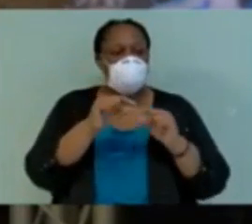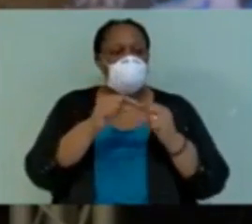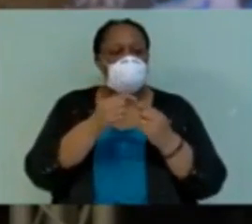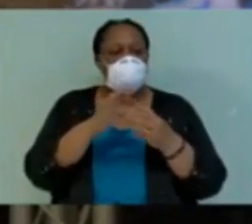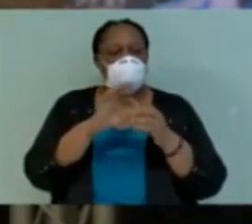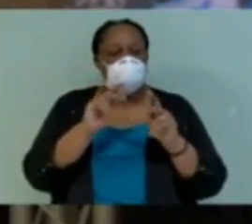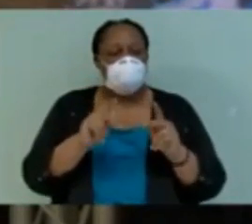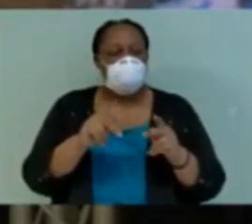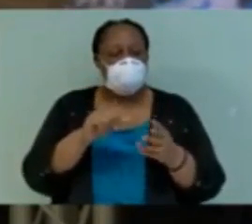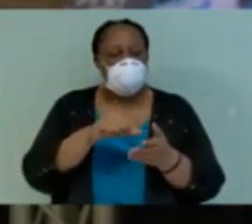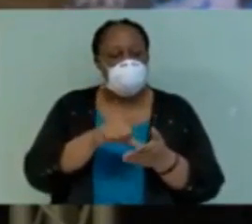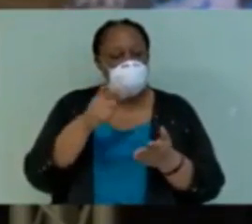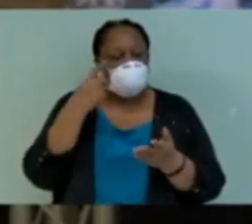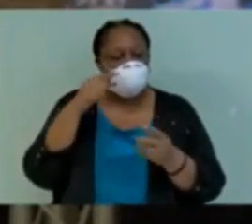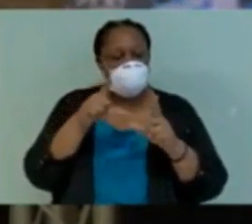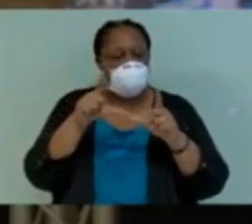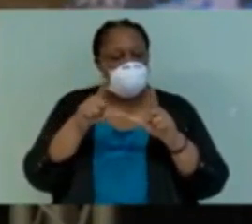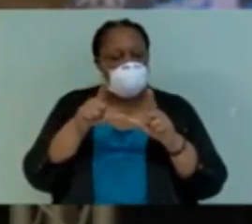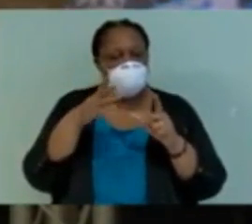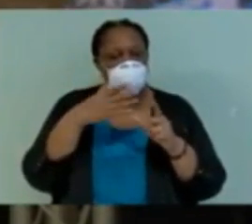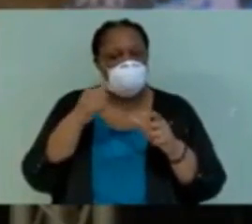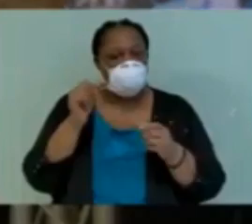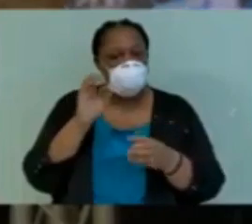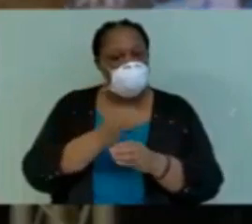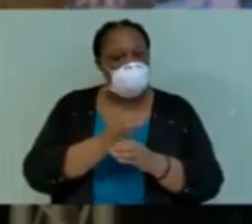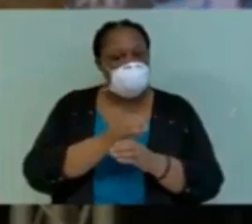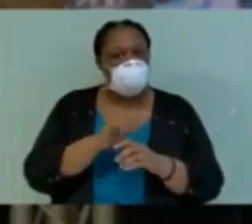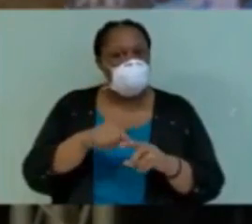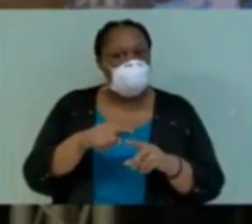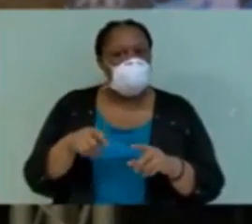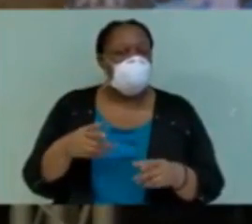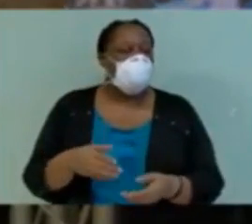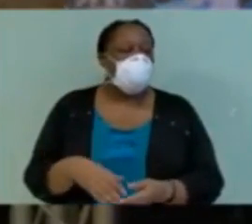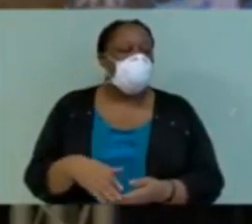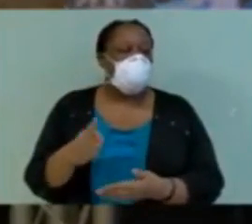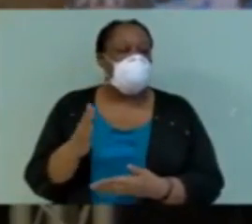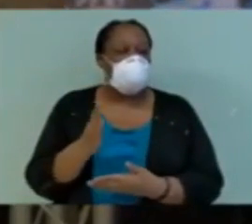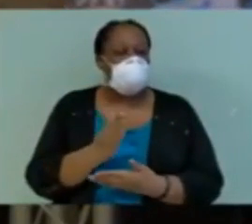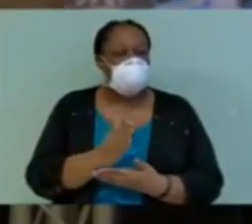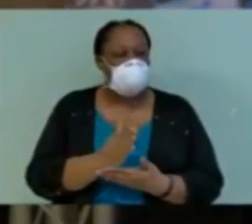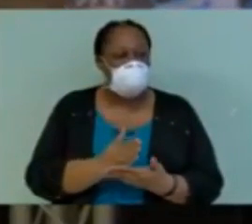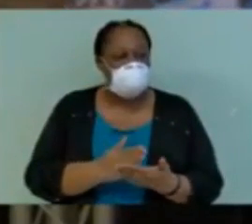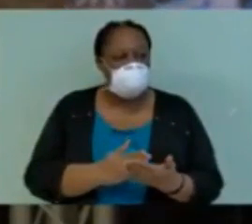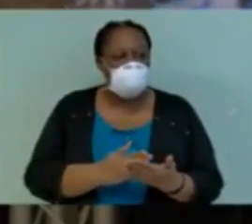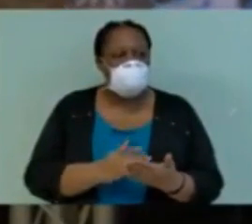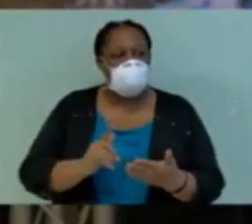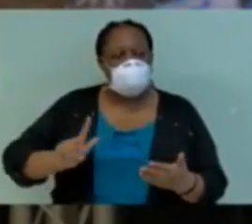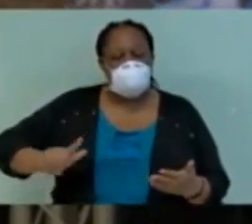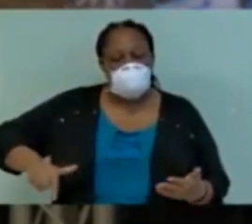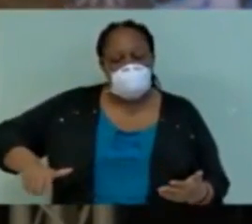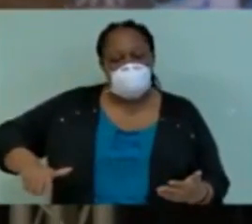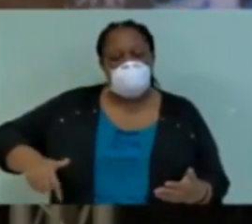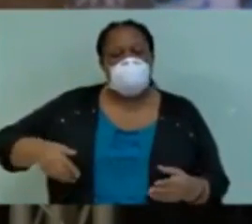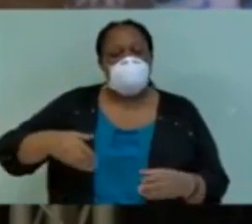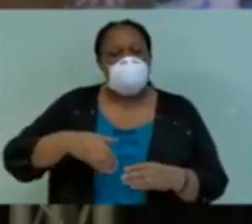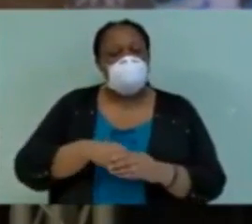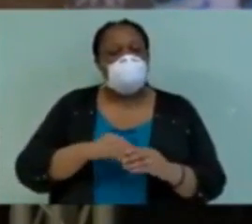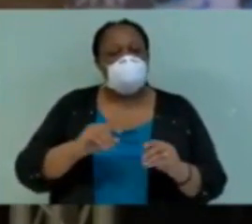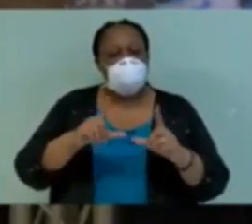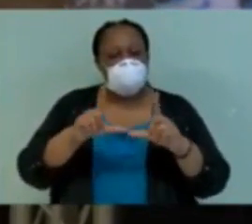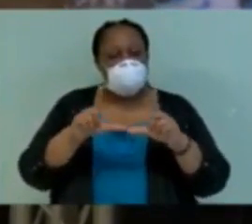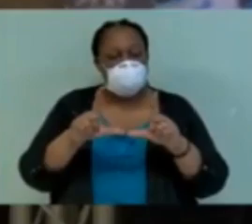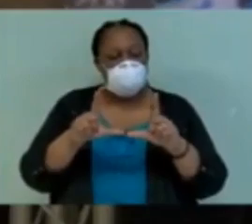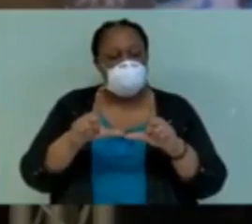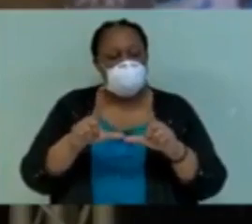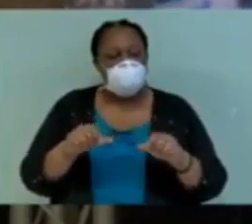I will now give some information from the Inland Revenue Department. Due to the social distancing protocols that are being